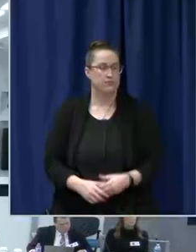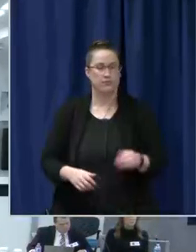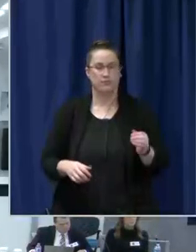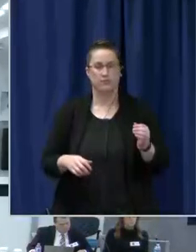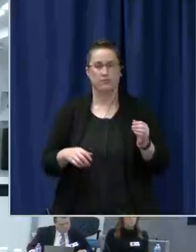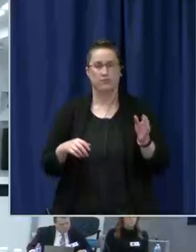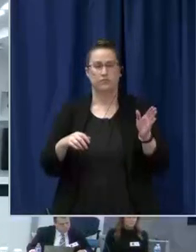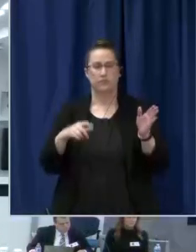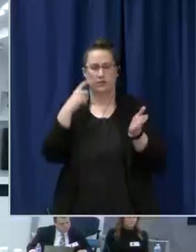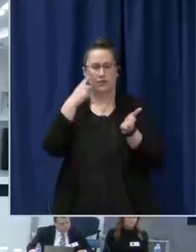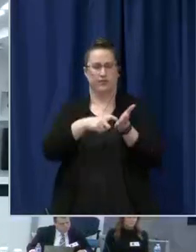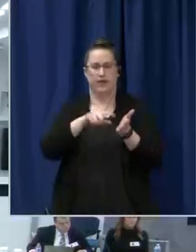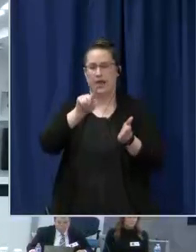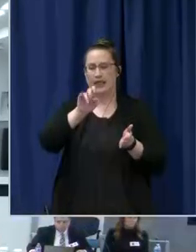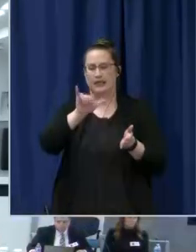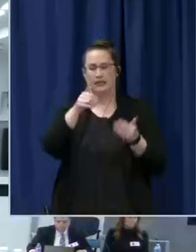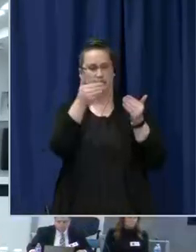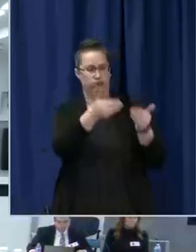Lindsay, you're recognized.